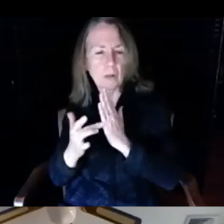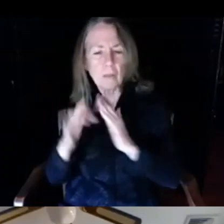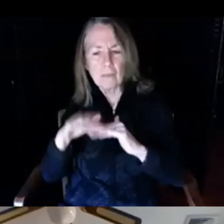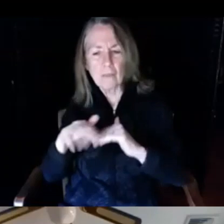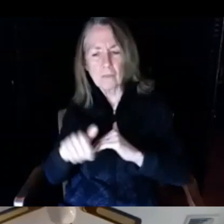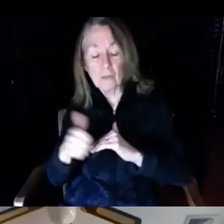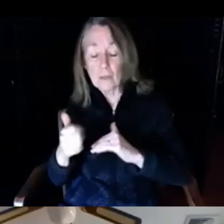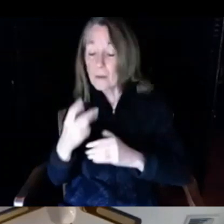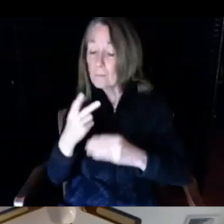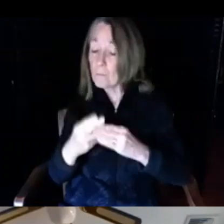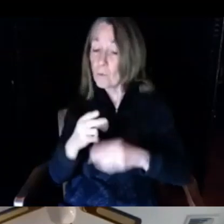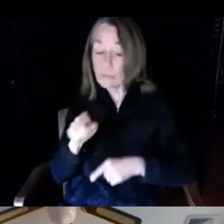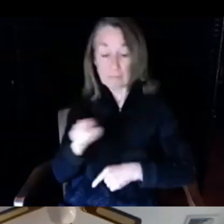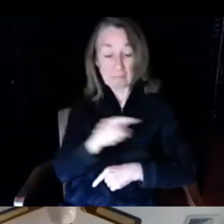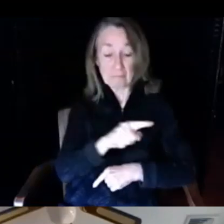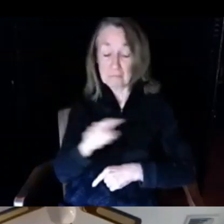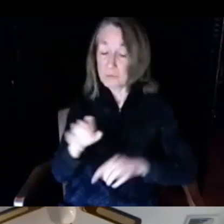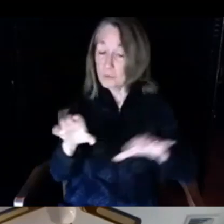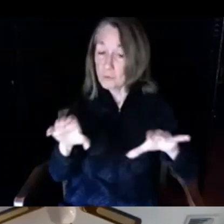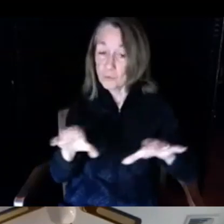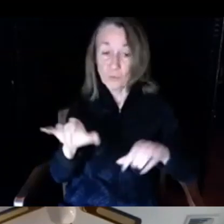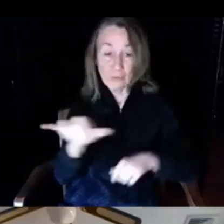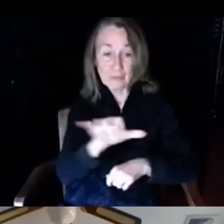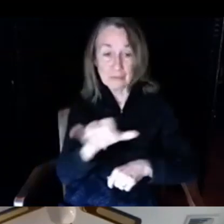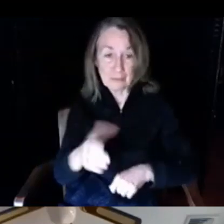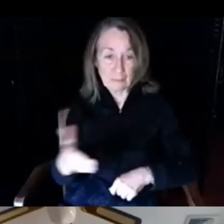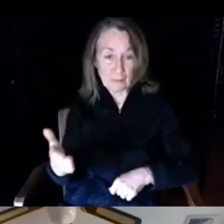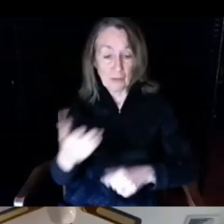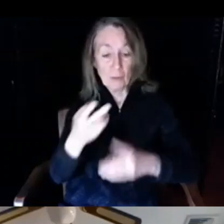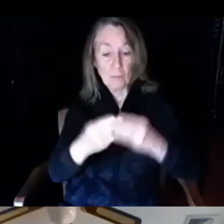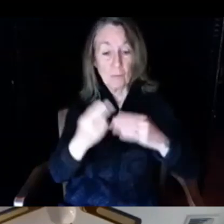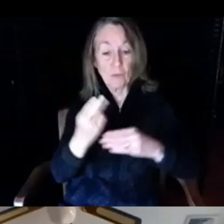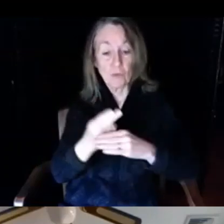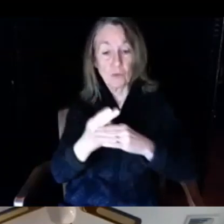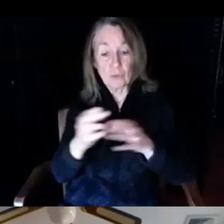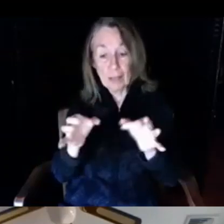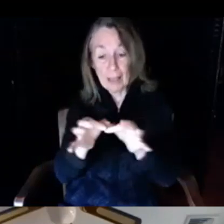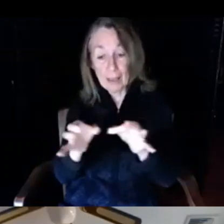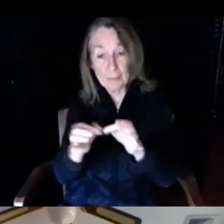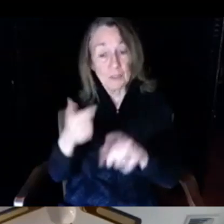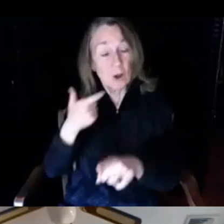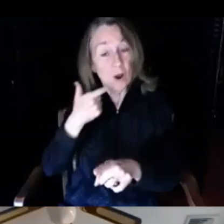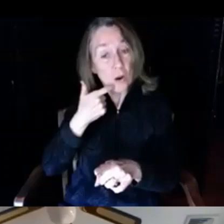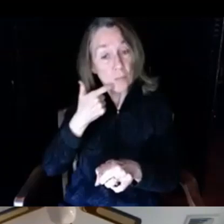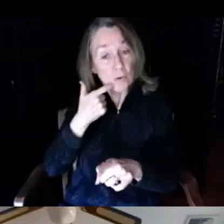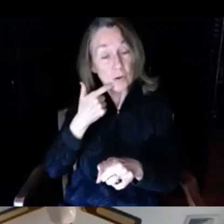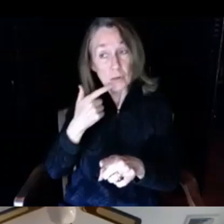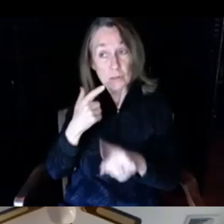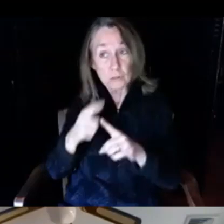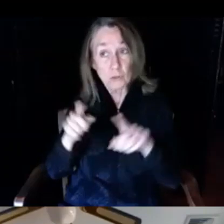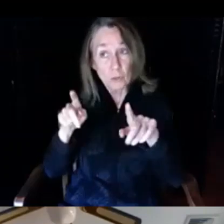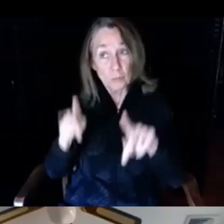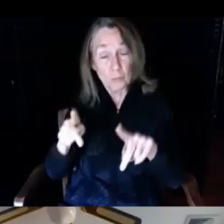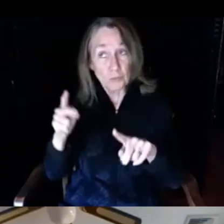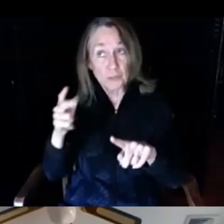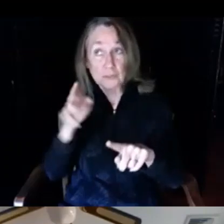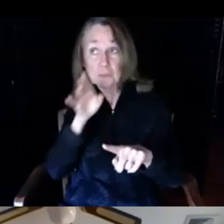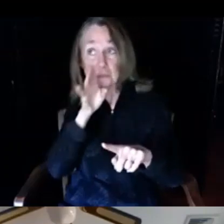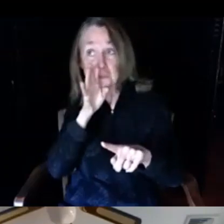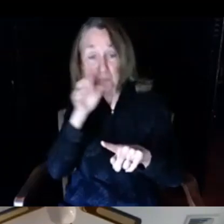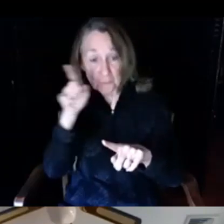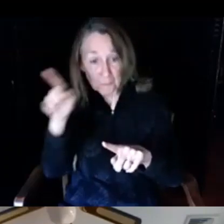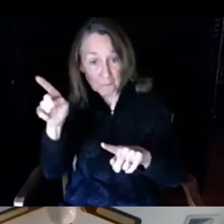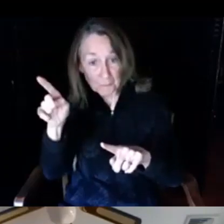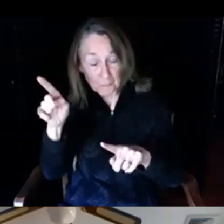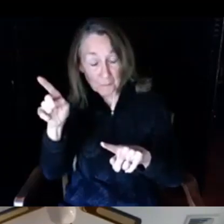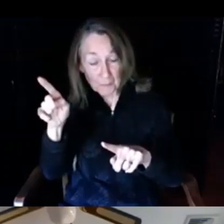do the same thing. They both use captioning operators that everything the person is saying to the hard of hearing person